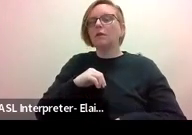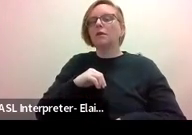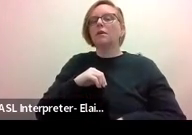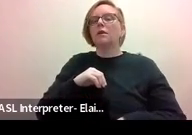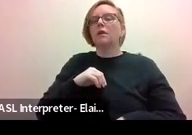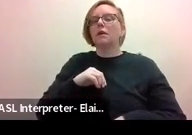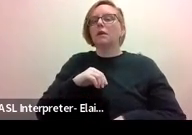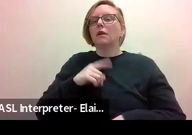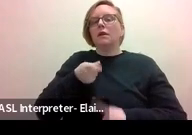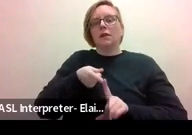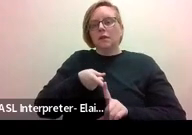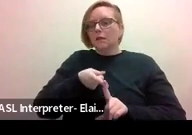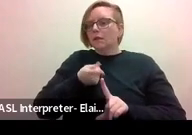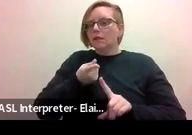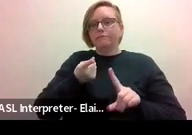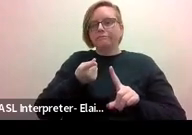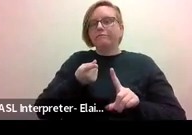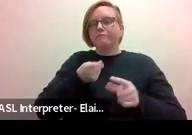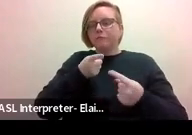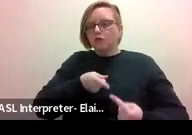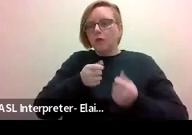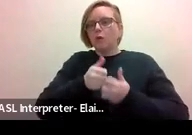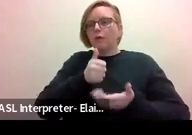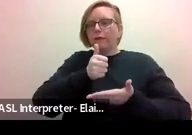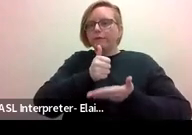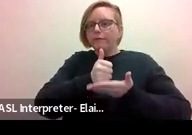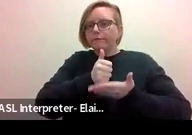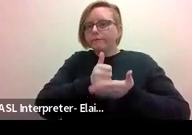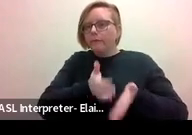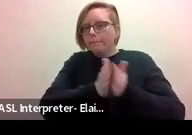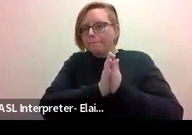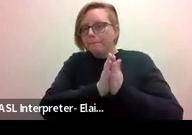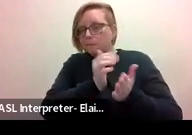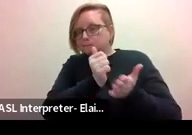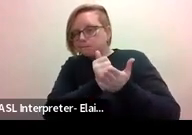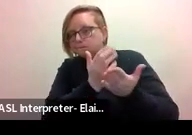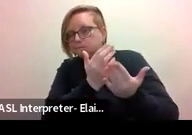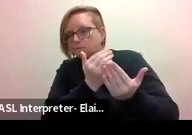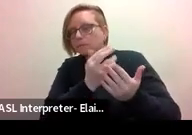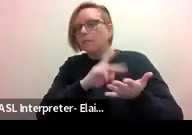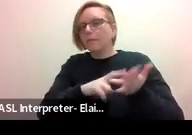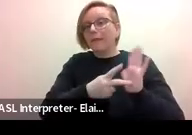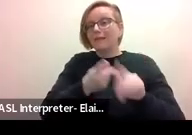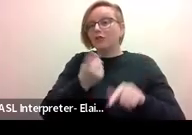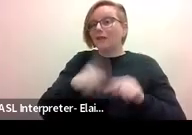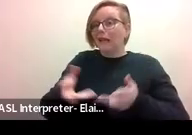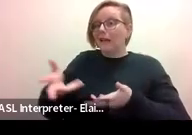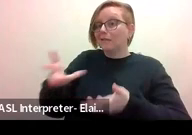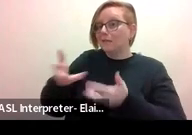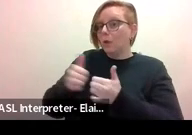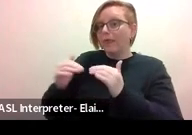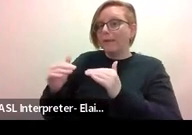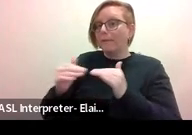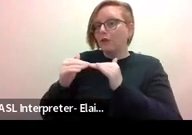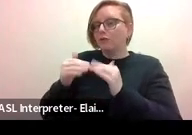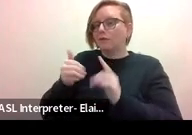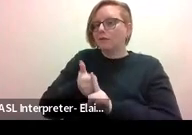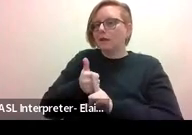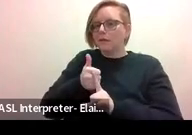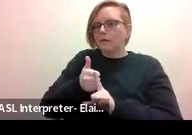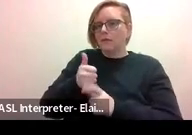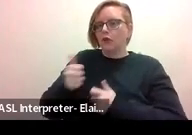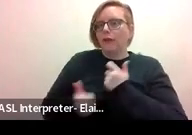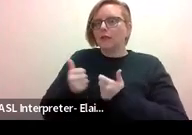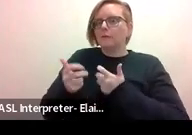This impacts her ability to engage socially with peers in ways that are not aggressive, right? So this is my kid, right? I would